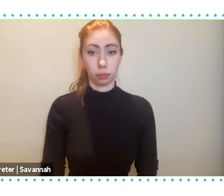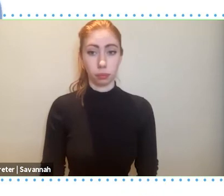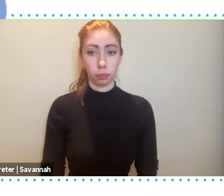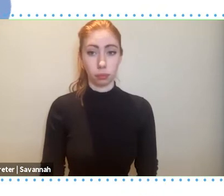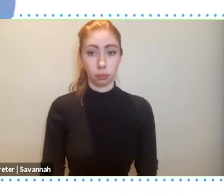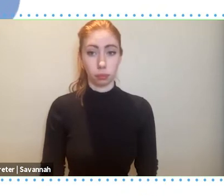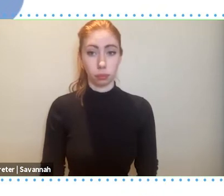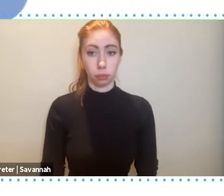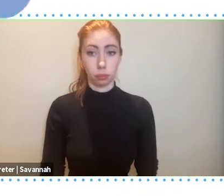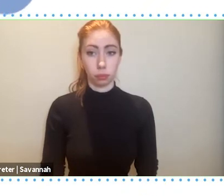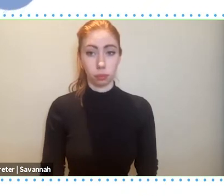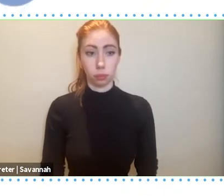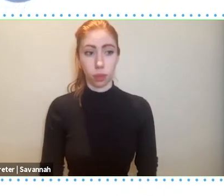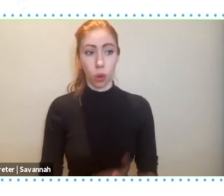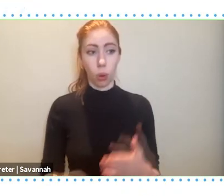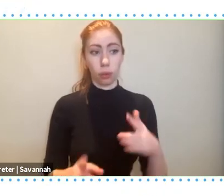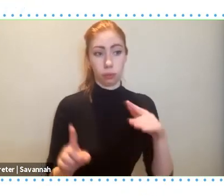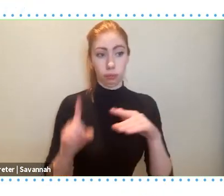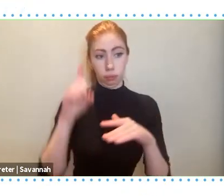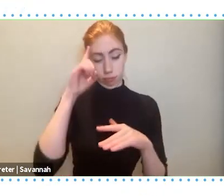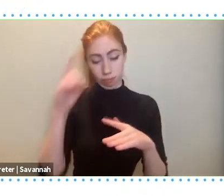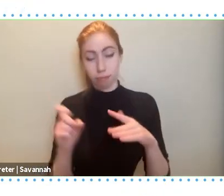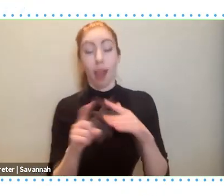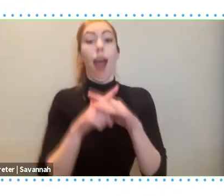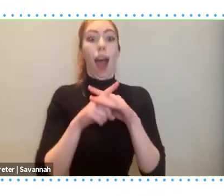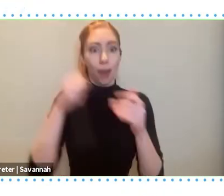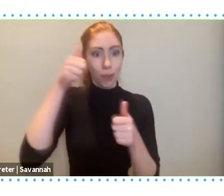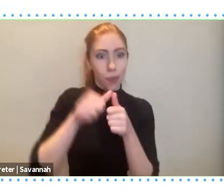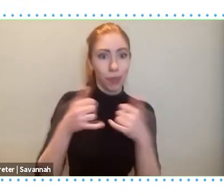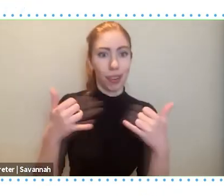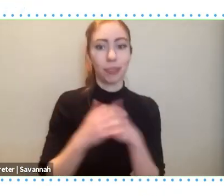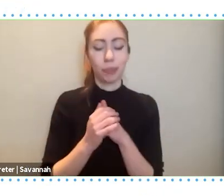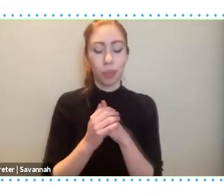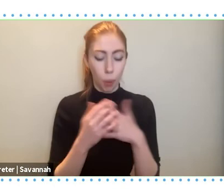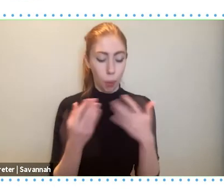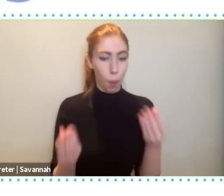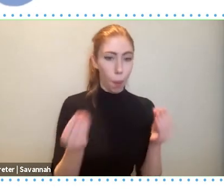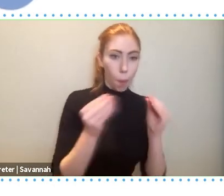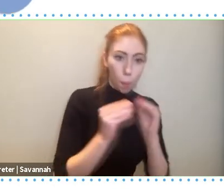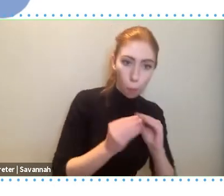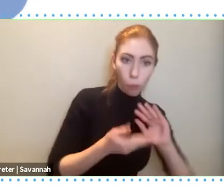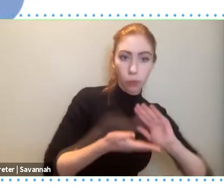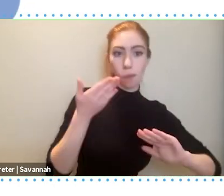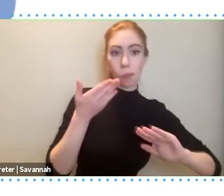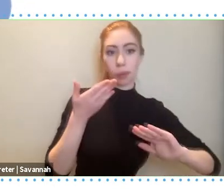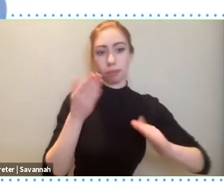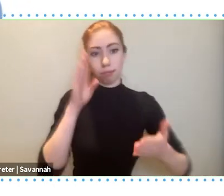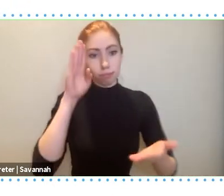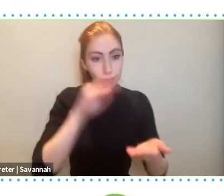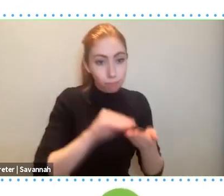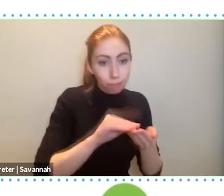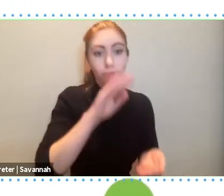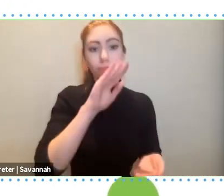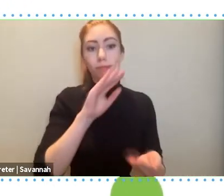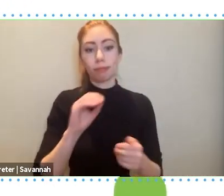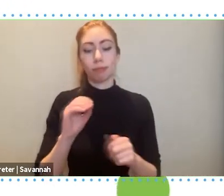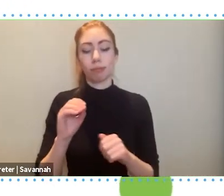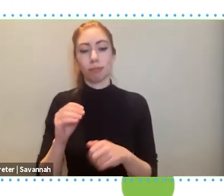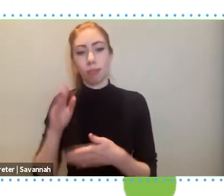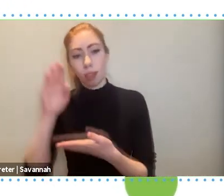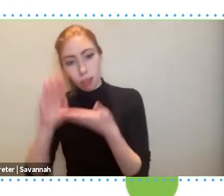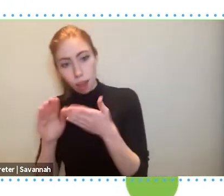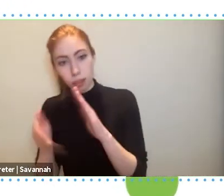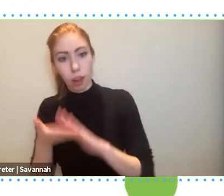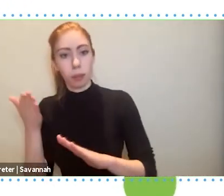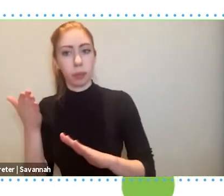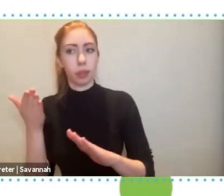more governance, less governance? I mean, if we're standing here saying, you know, you need to question everything,